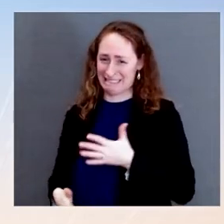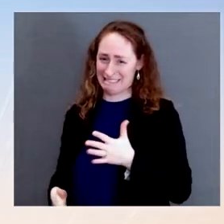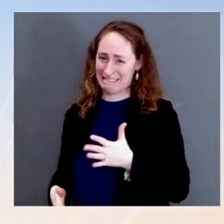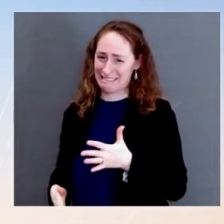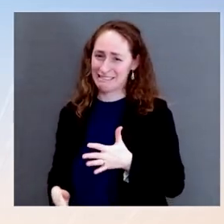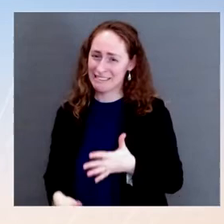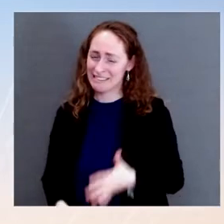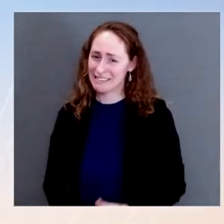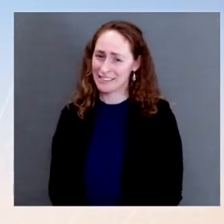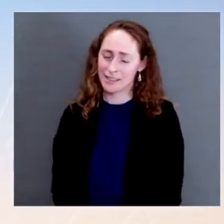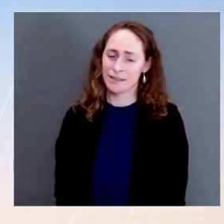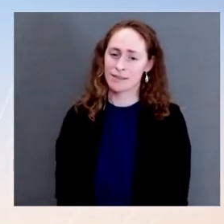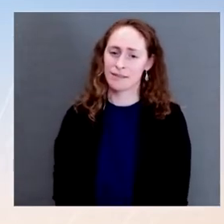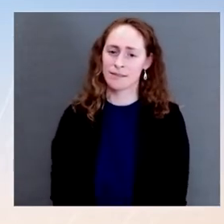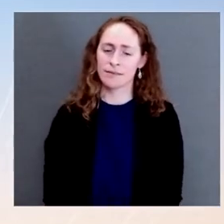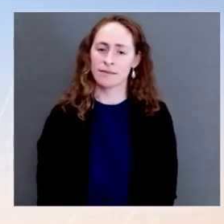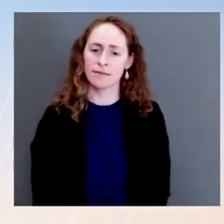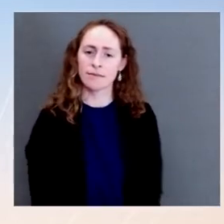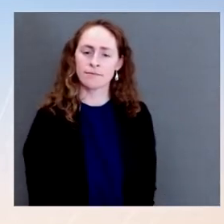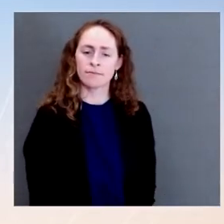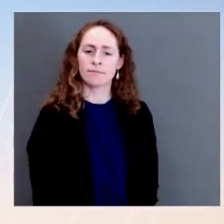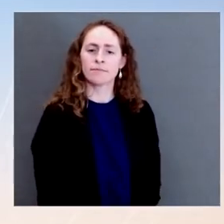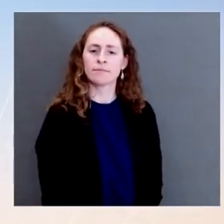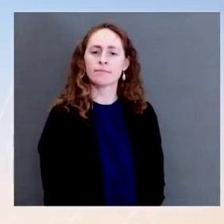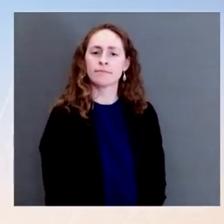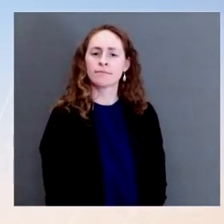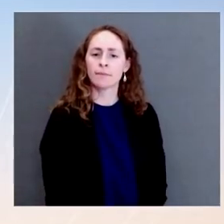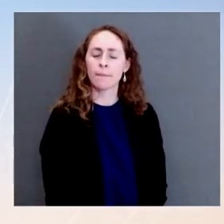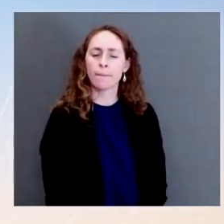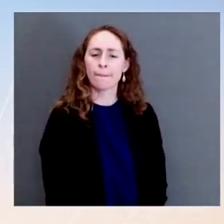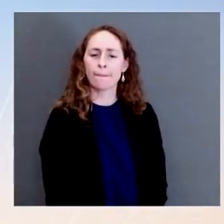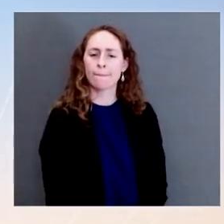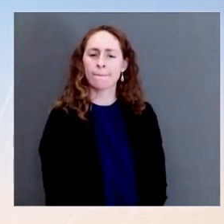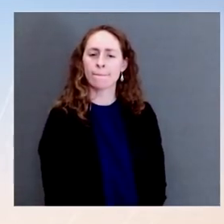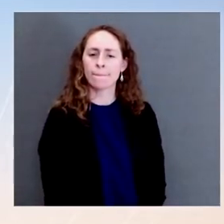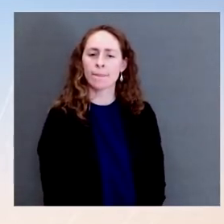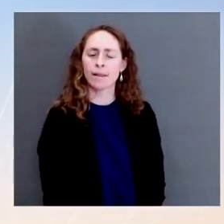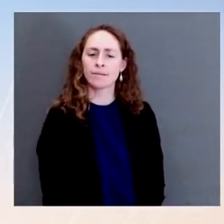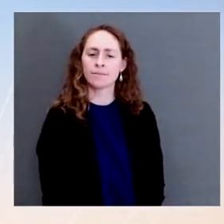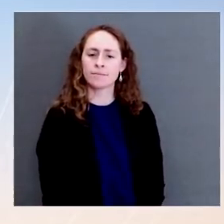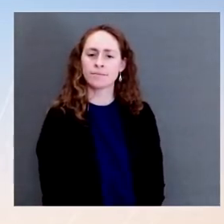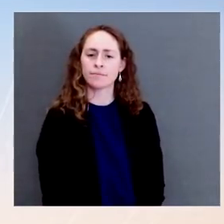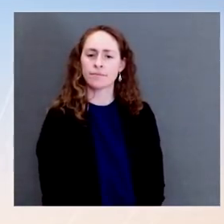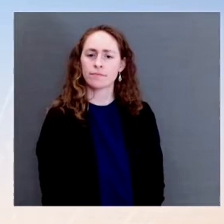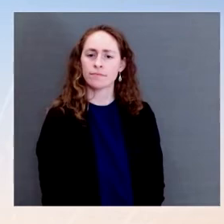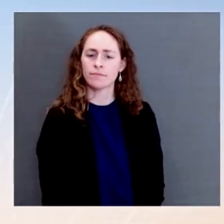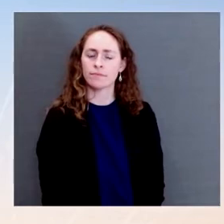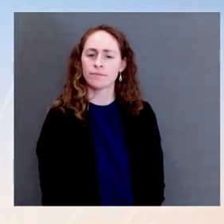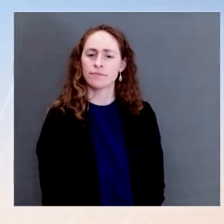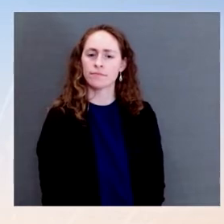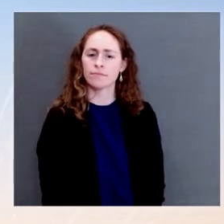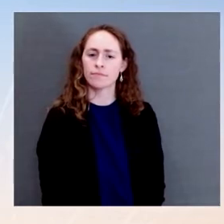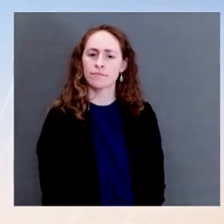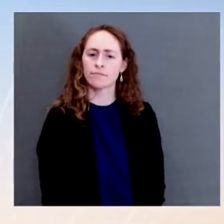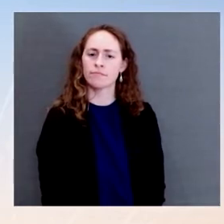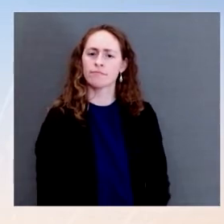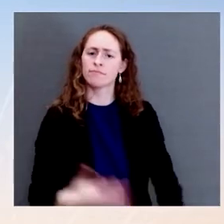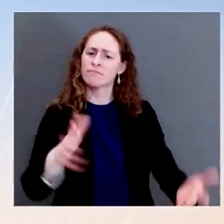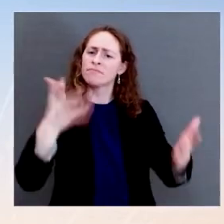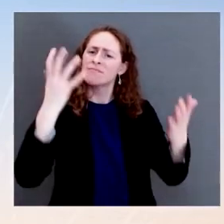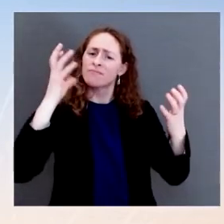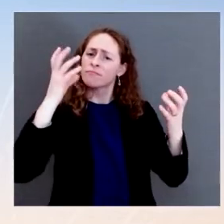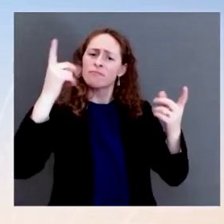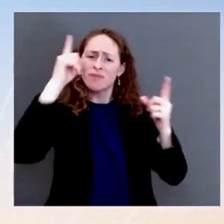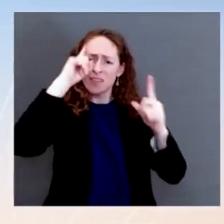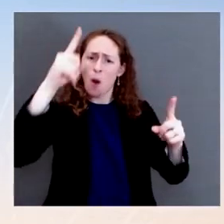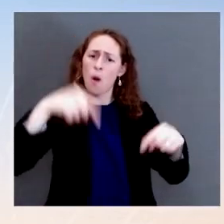we've done on democracy, either for the United States or all of these countries, and call it a day. It's an opportunity to continue to strive